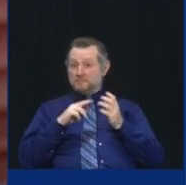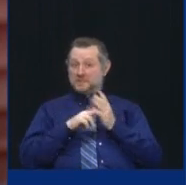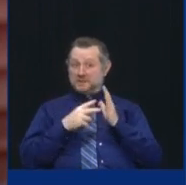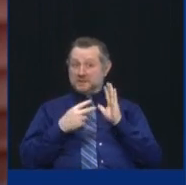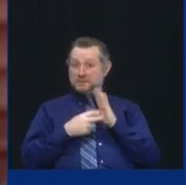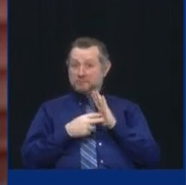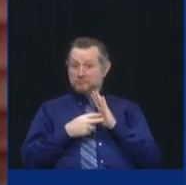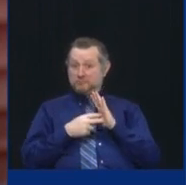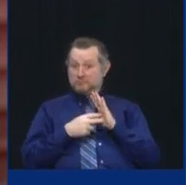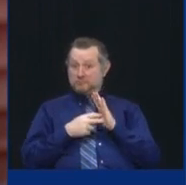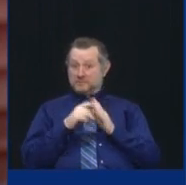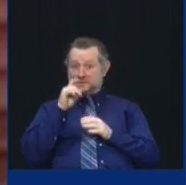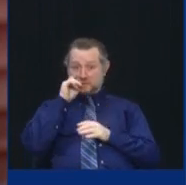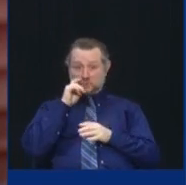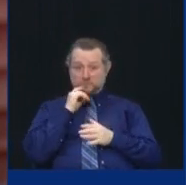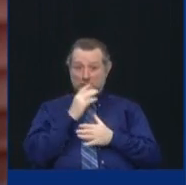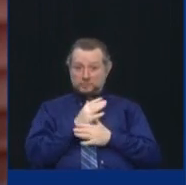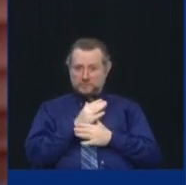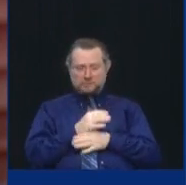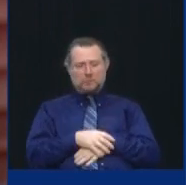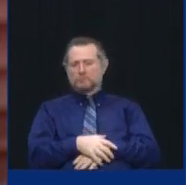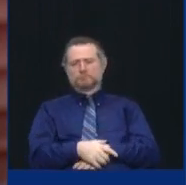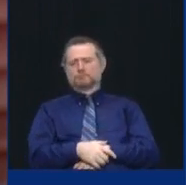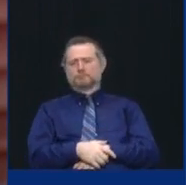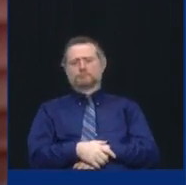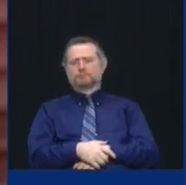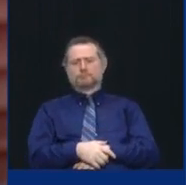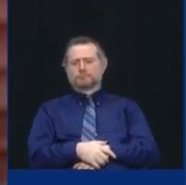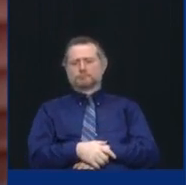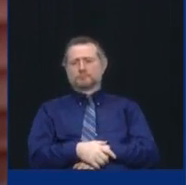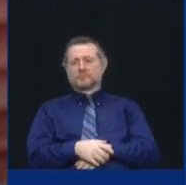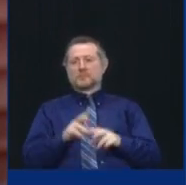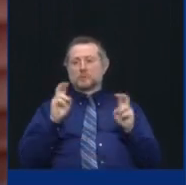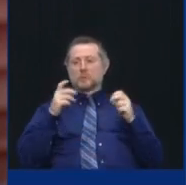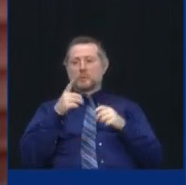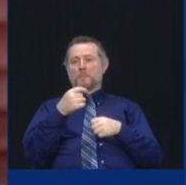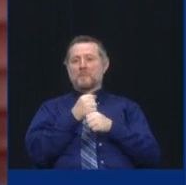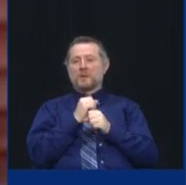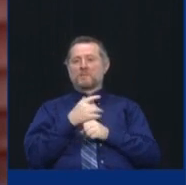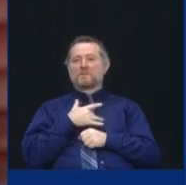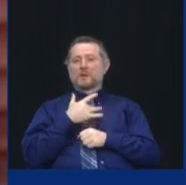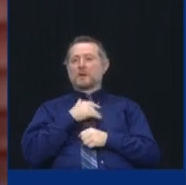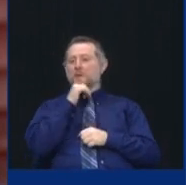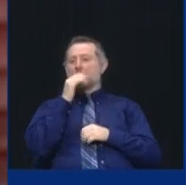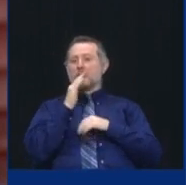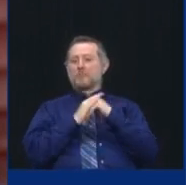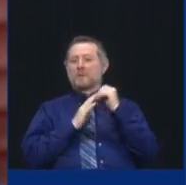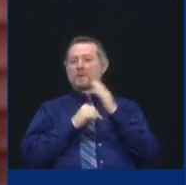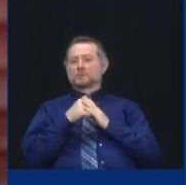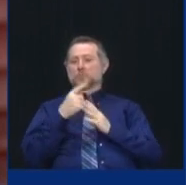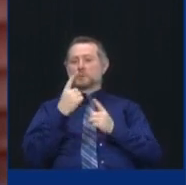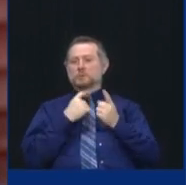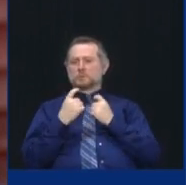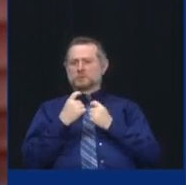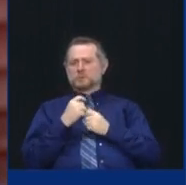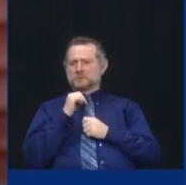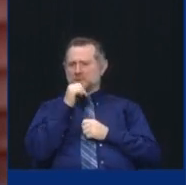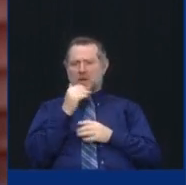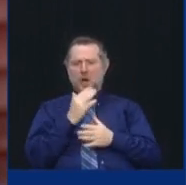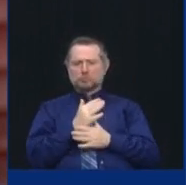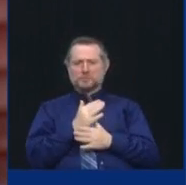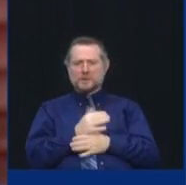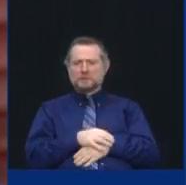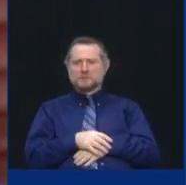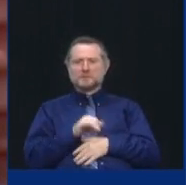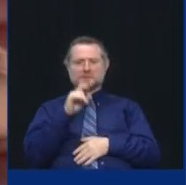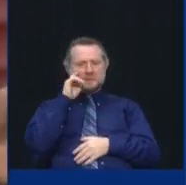mean sexual harassment. You make me uncomfortable by some of the questions you ask me. That is not sexual